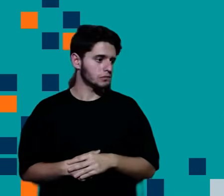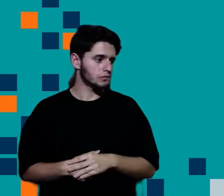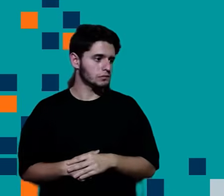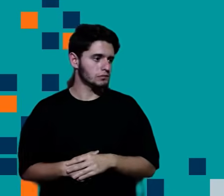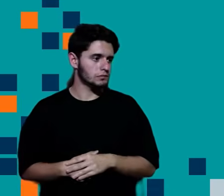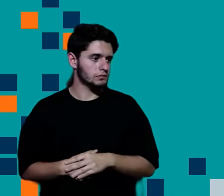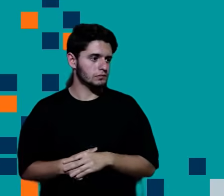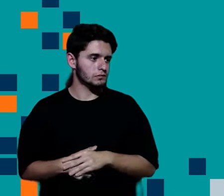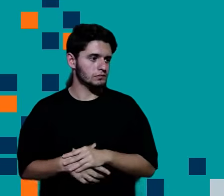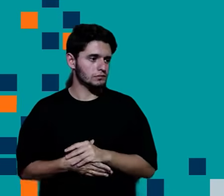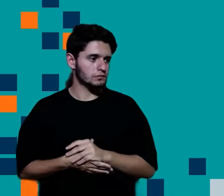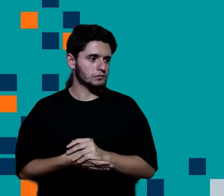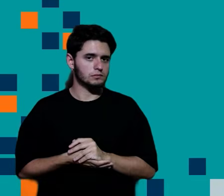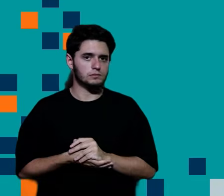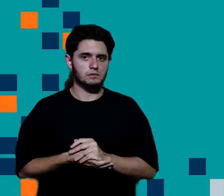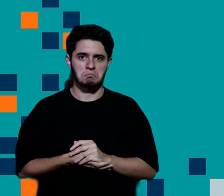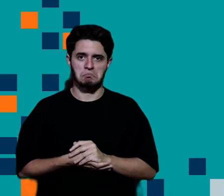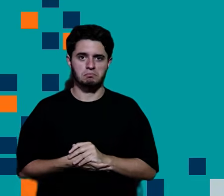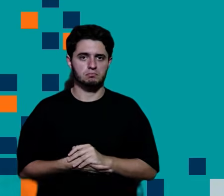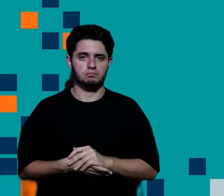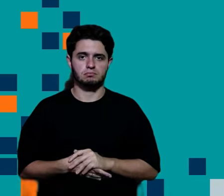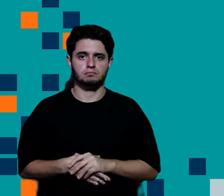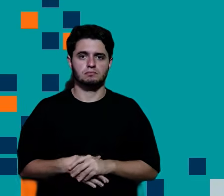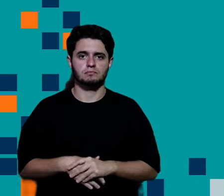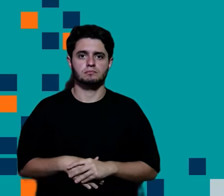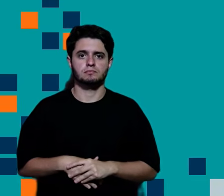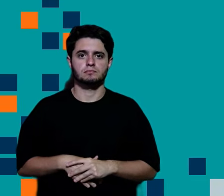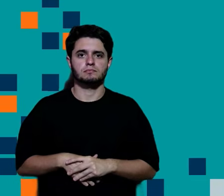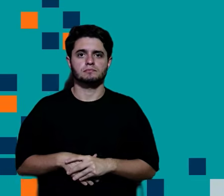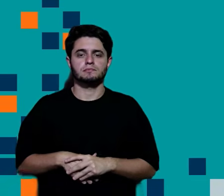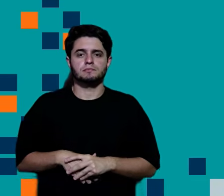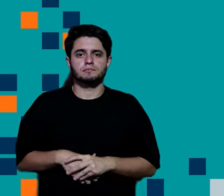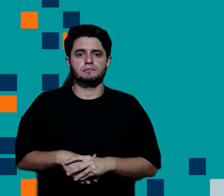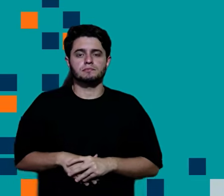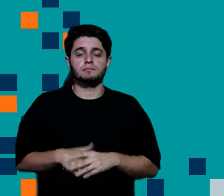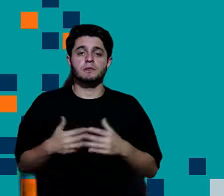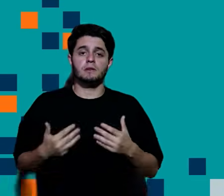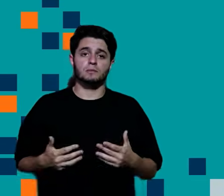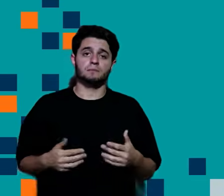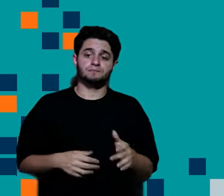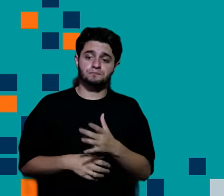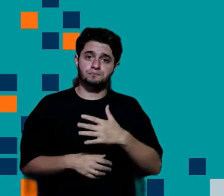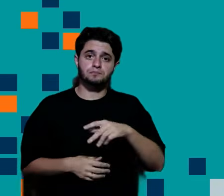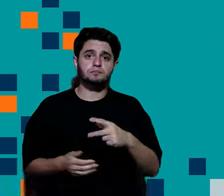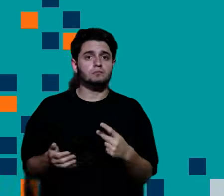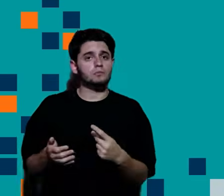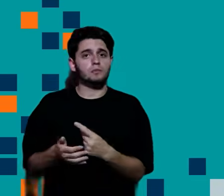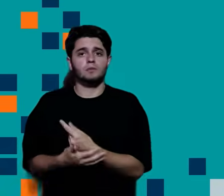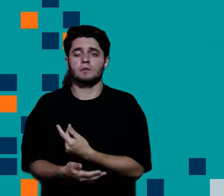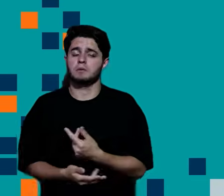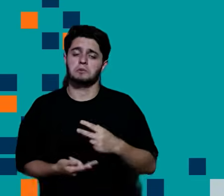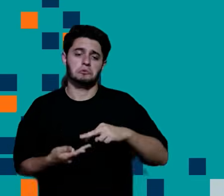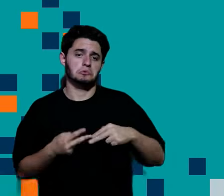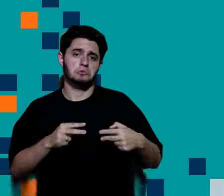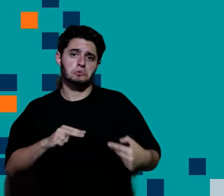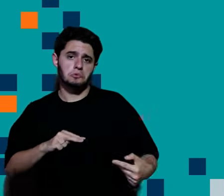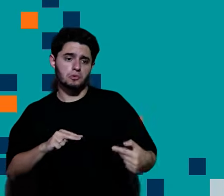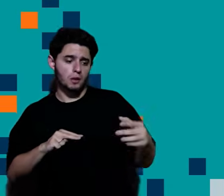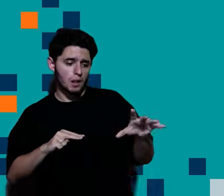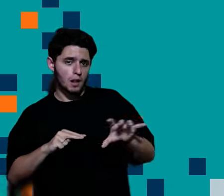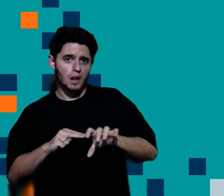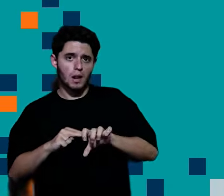But they've only identified 80 known causes or symptoms of health. Why is